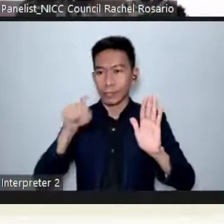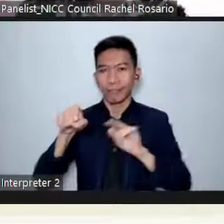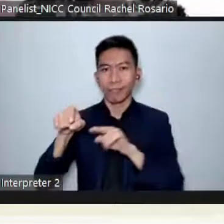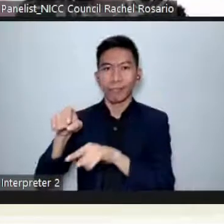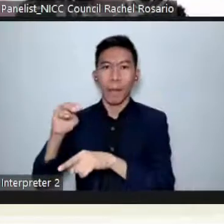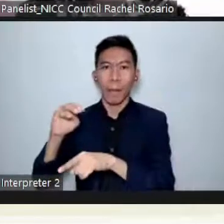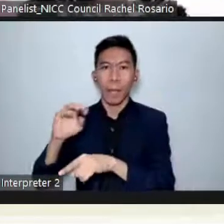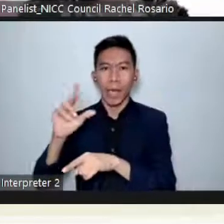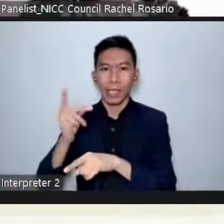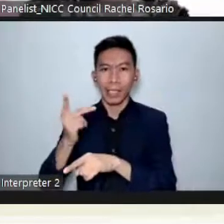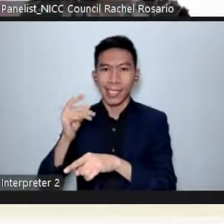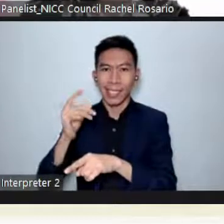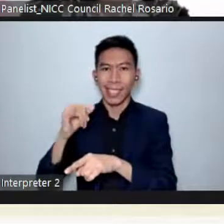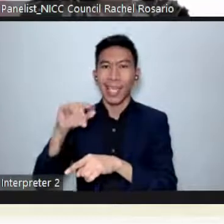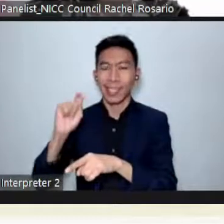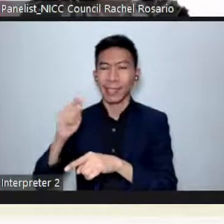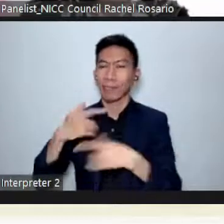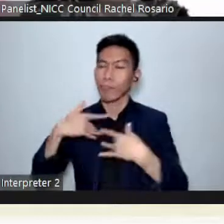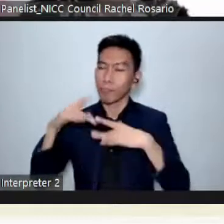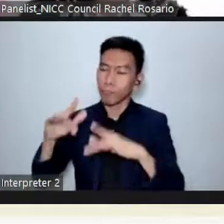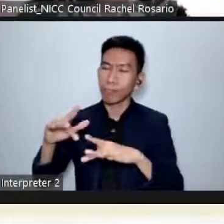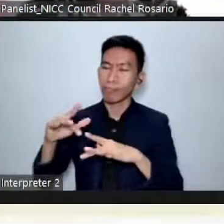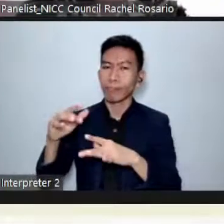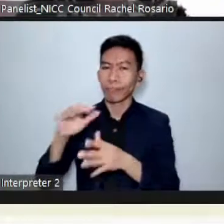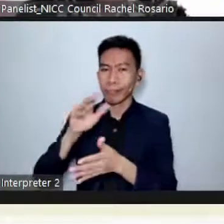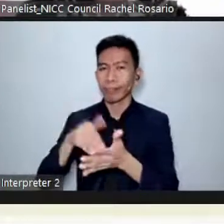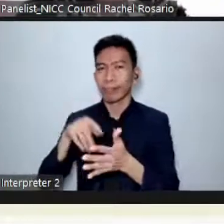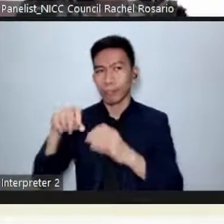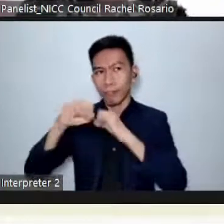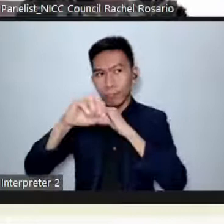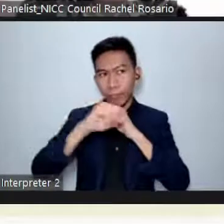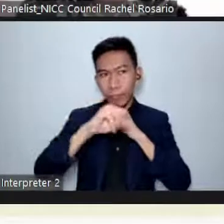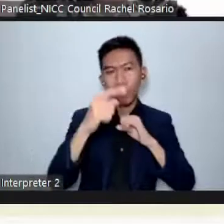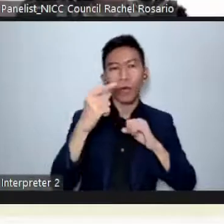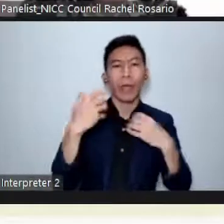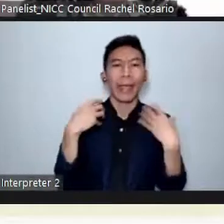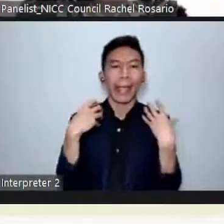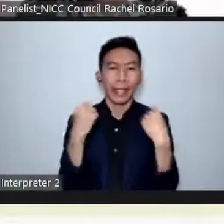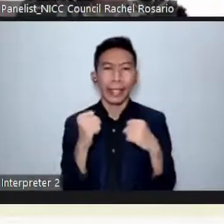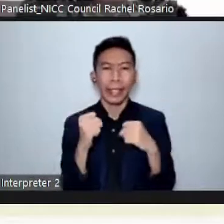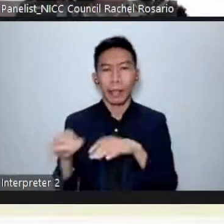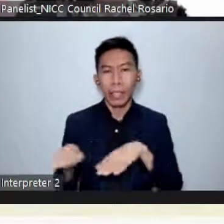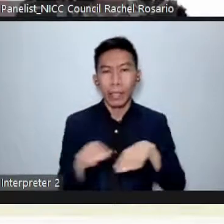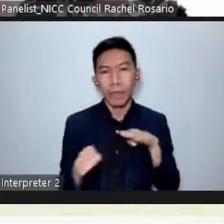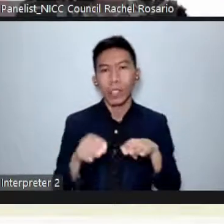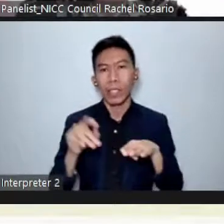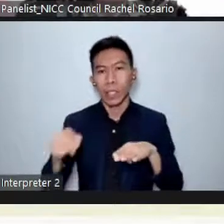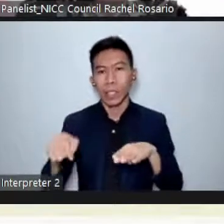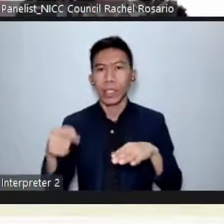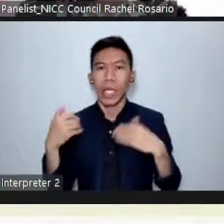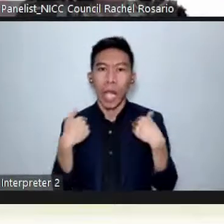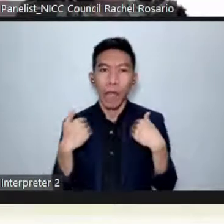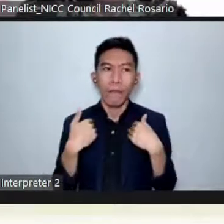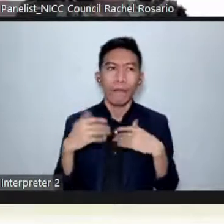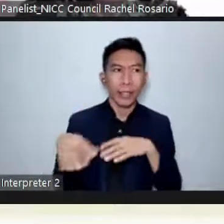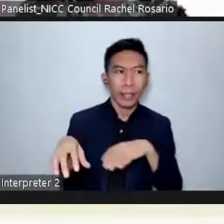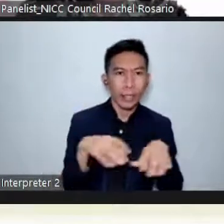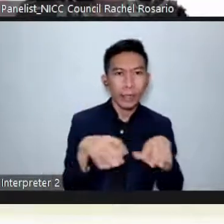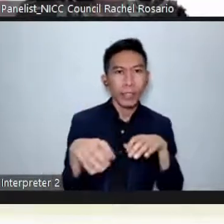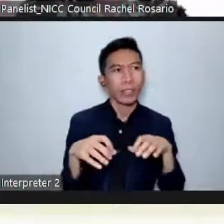shall provide critical information on healthy behaviors and conduct health promotion activities in the